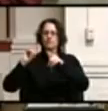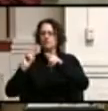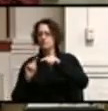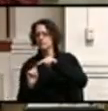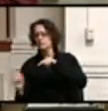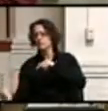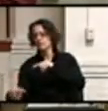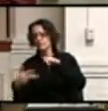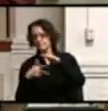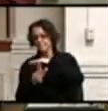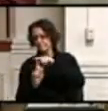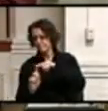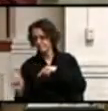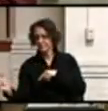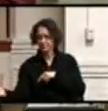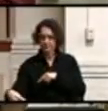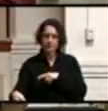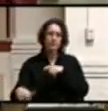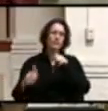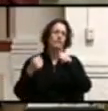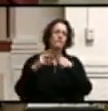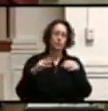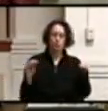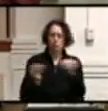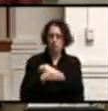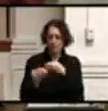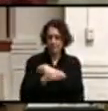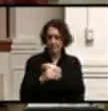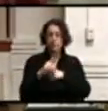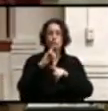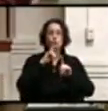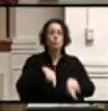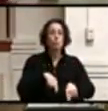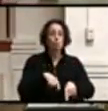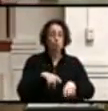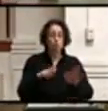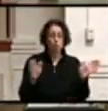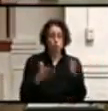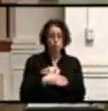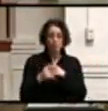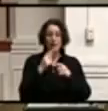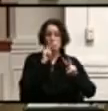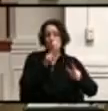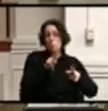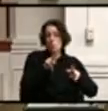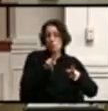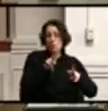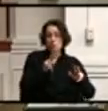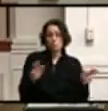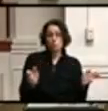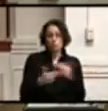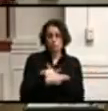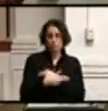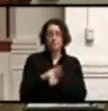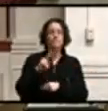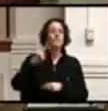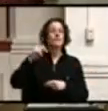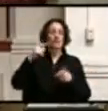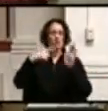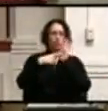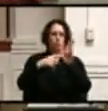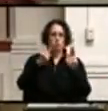out. A couple of offices here, a report room and a watch room. On the second floor,